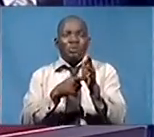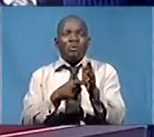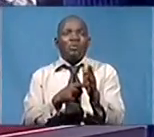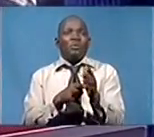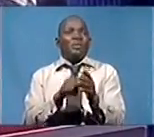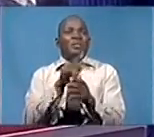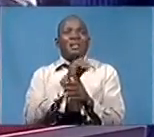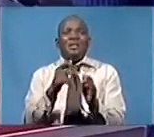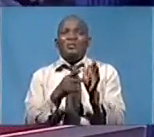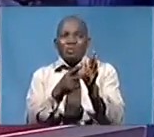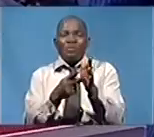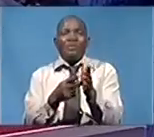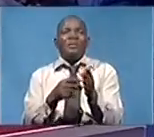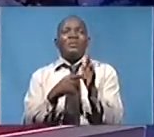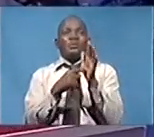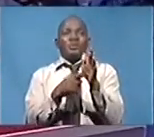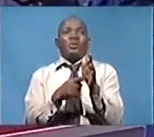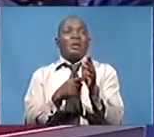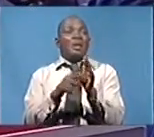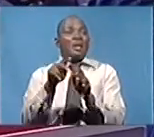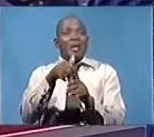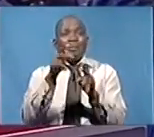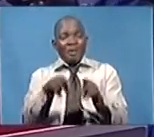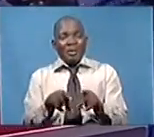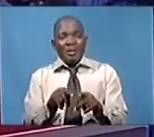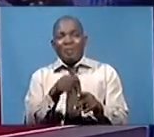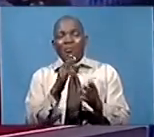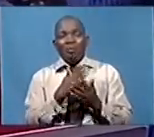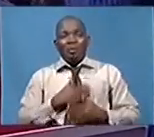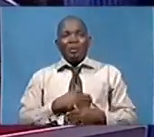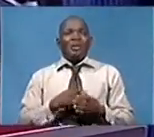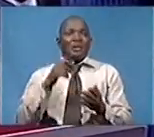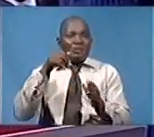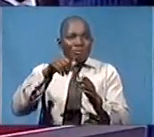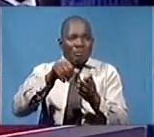any proof that anybody voted without biometric verification. Now,